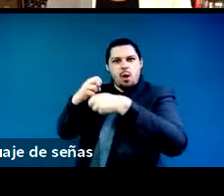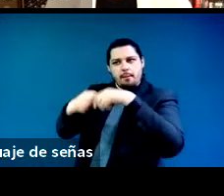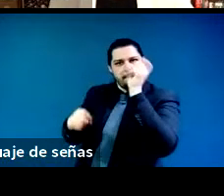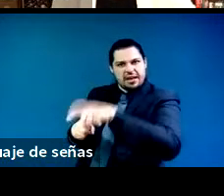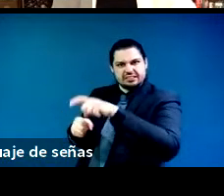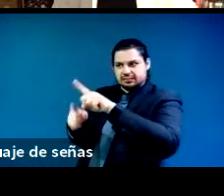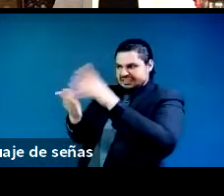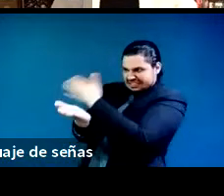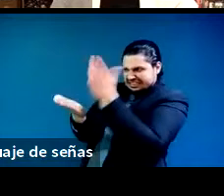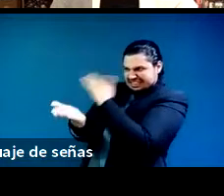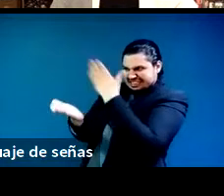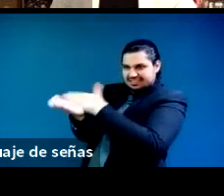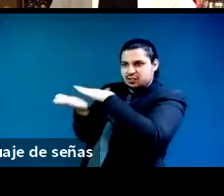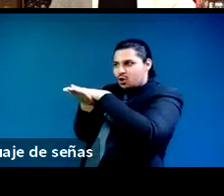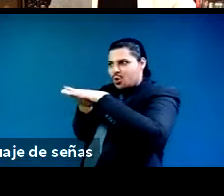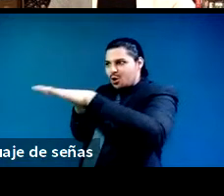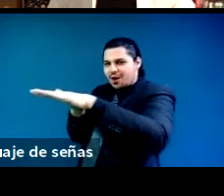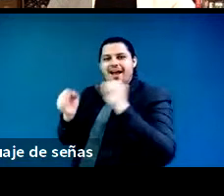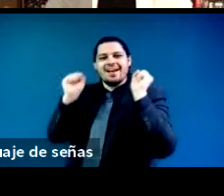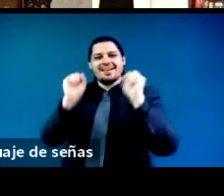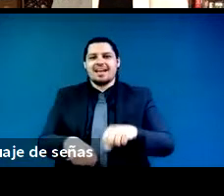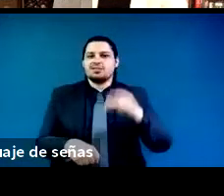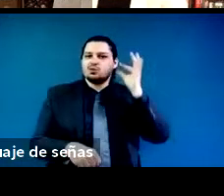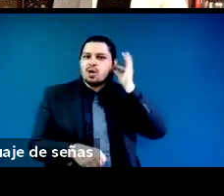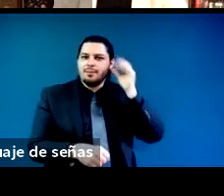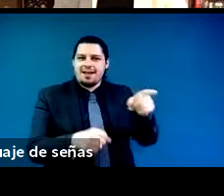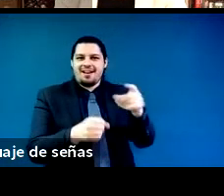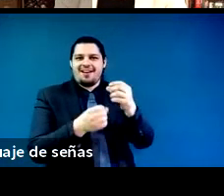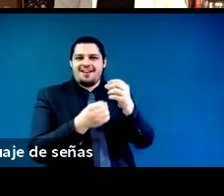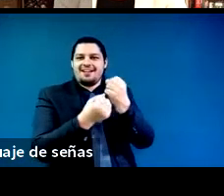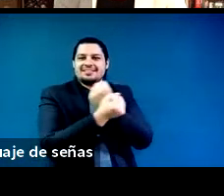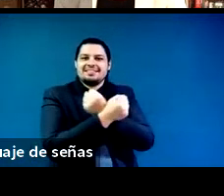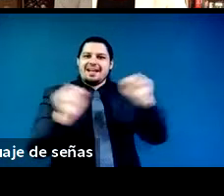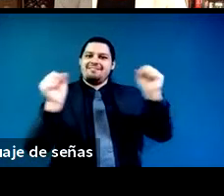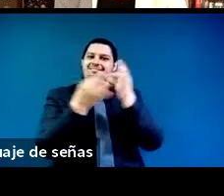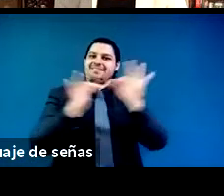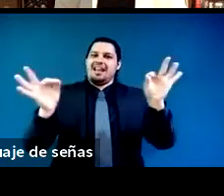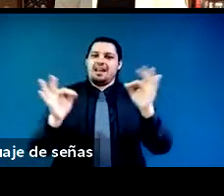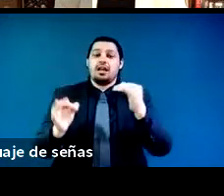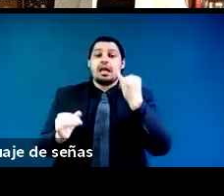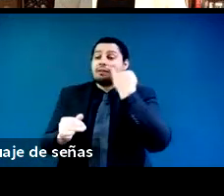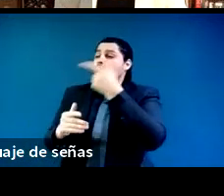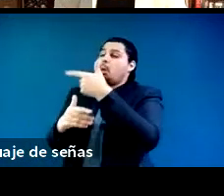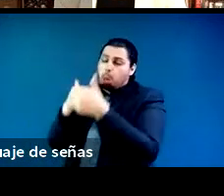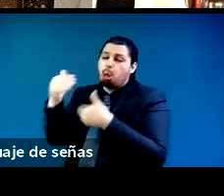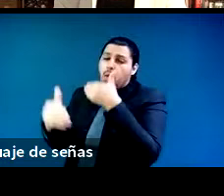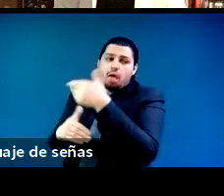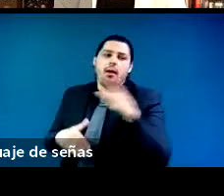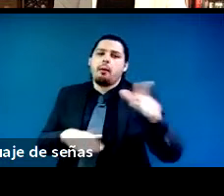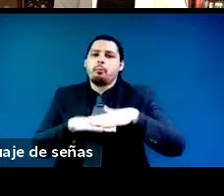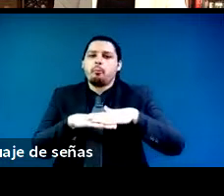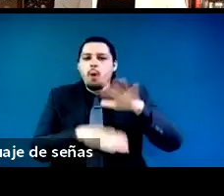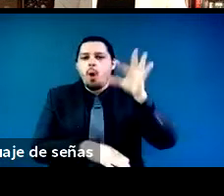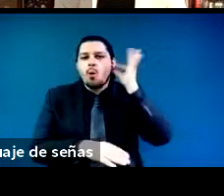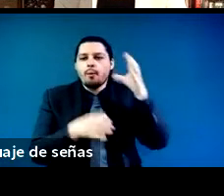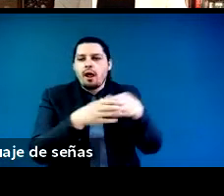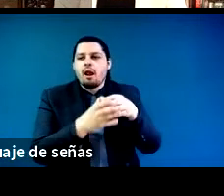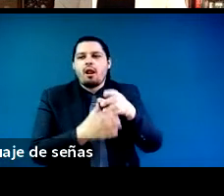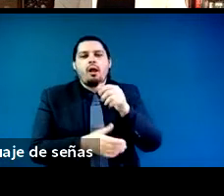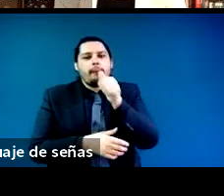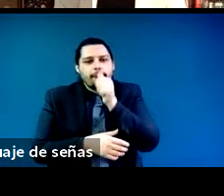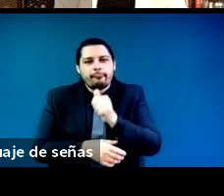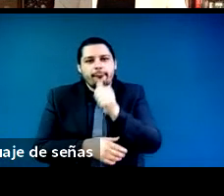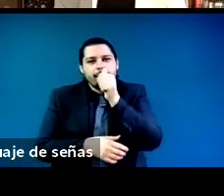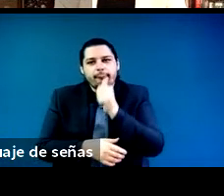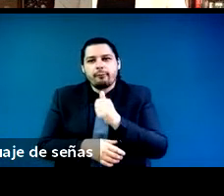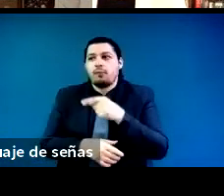problem. What we do about it at the micro level, these discussions are really important because we can't do